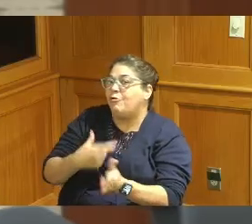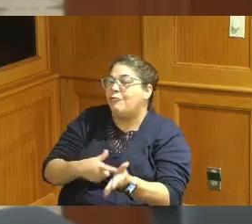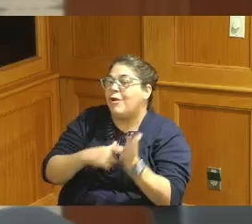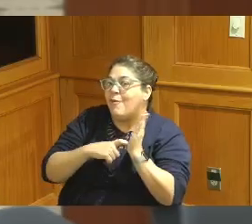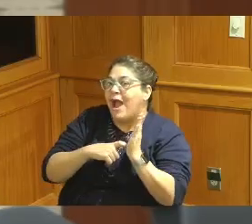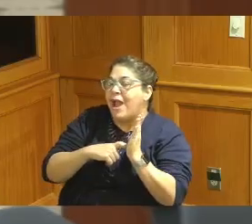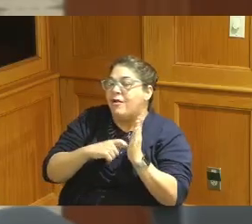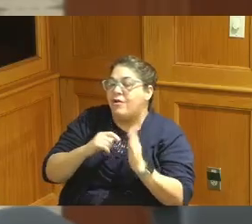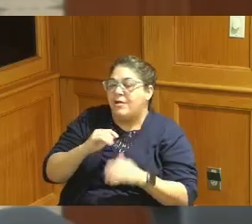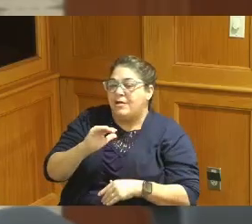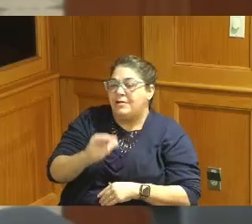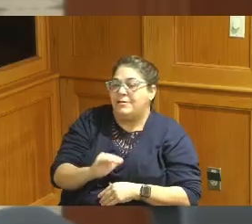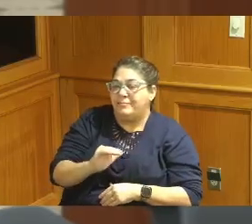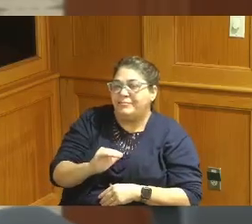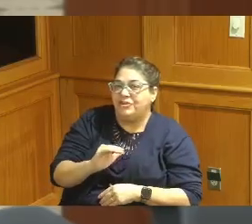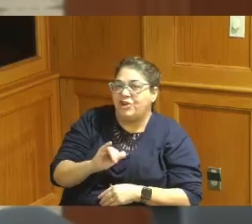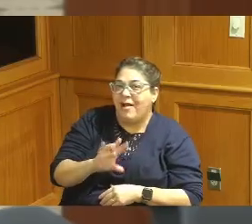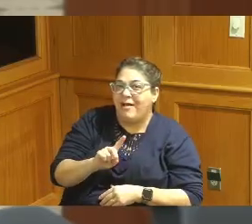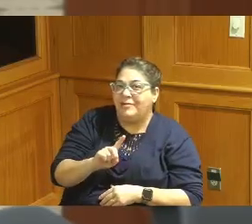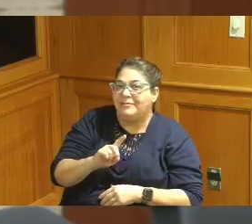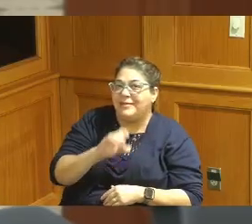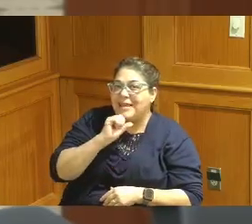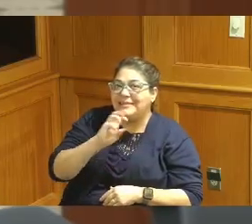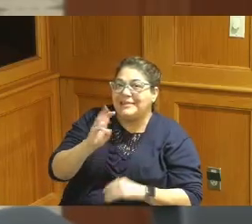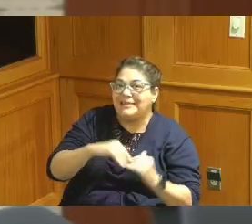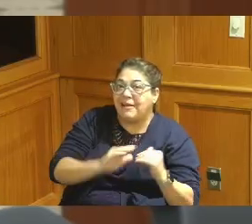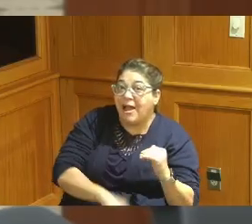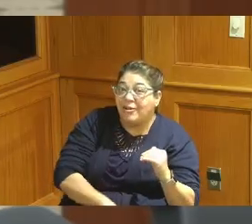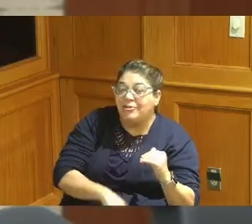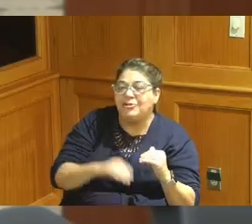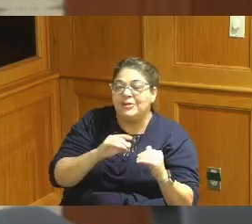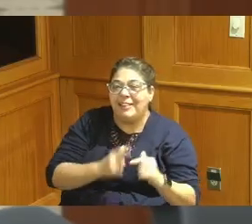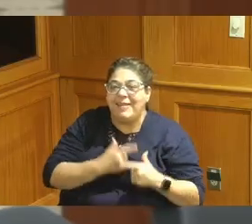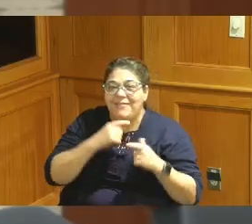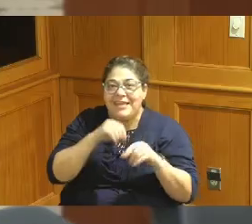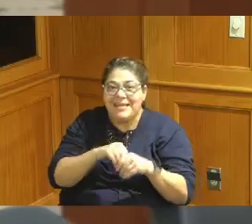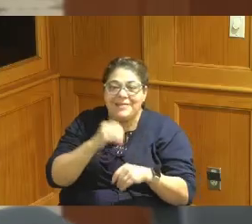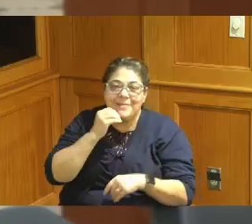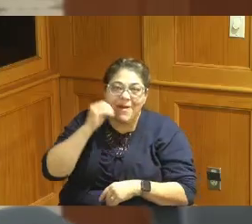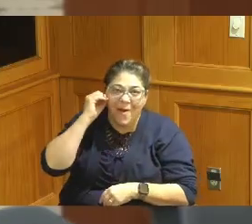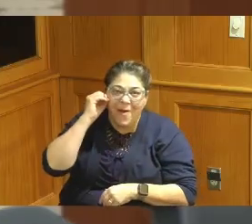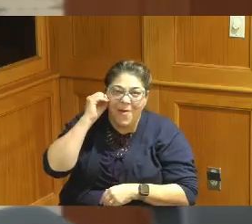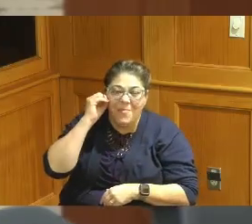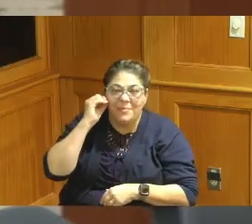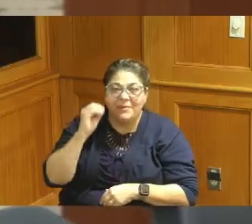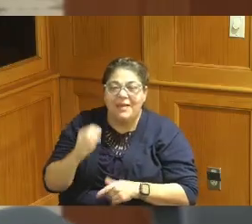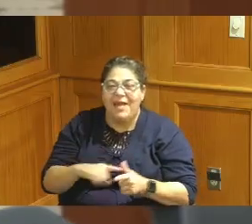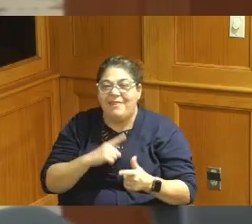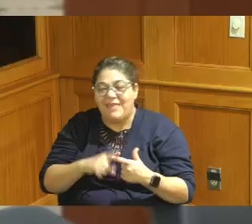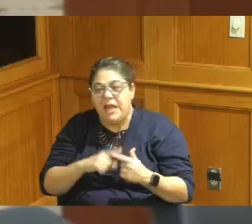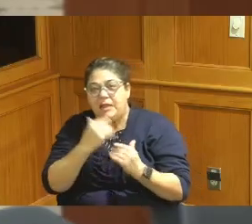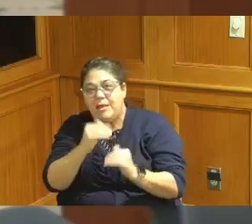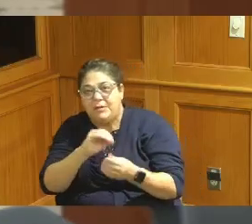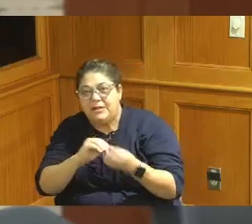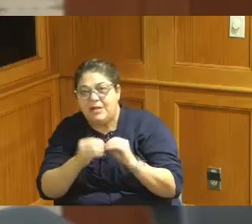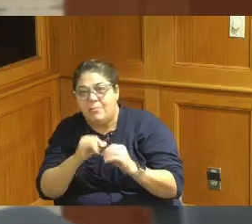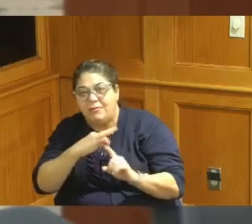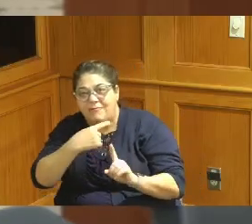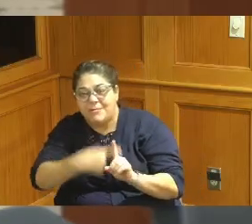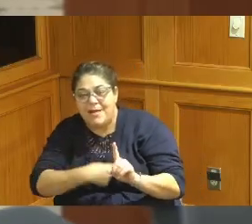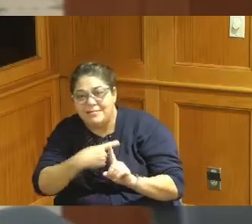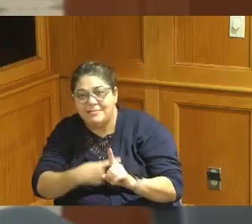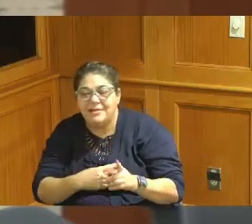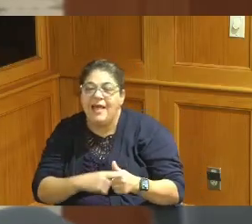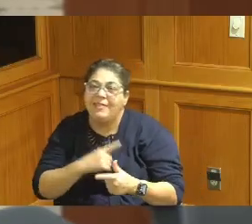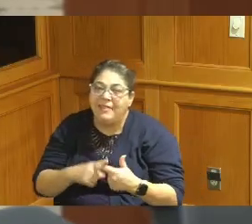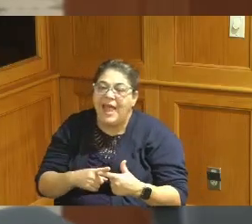of hours a day, a month, right? And so they were I think ODOD was hopeful that they could